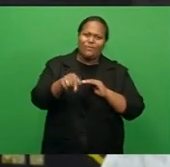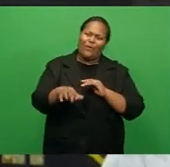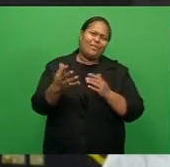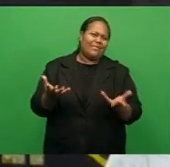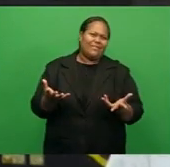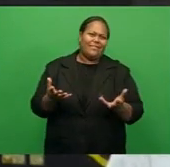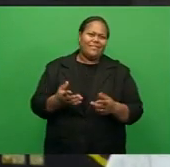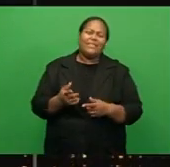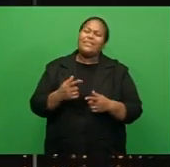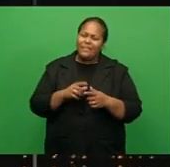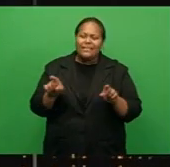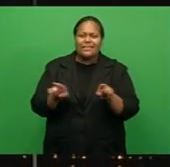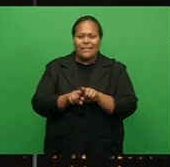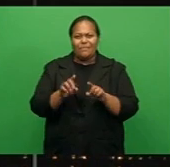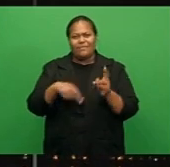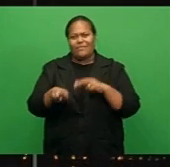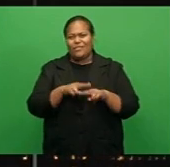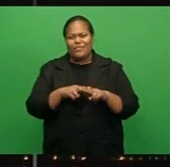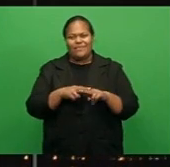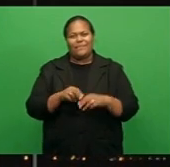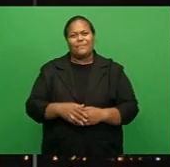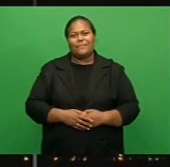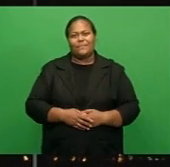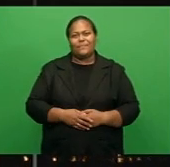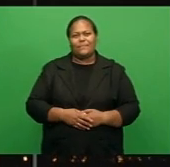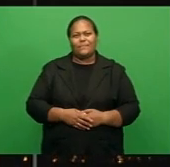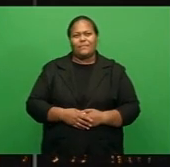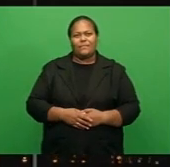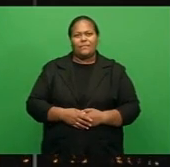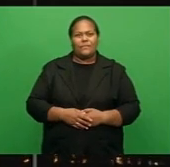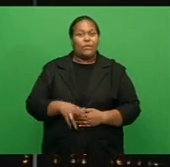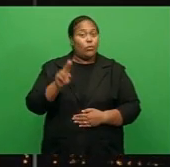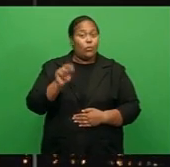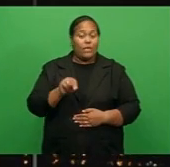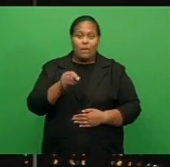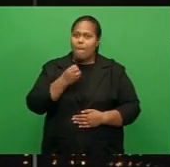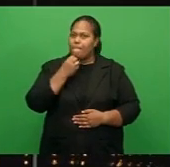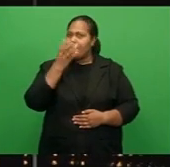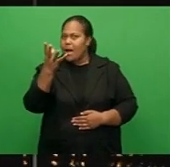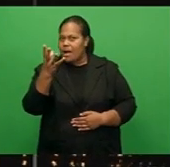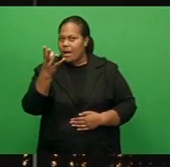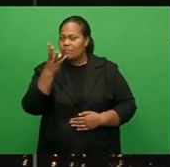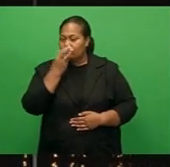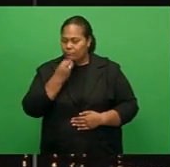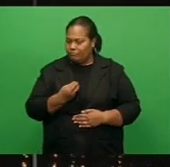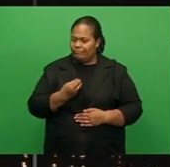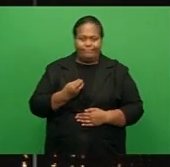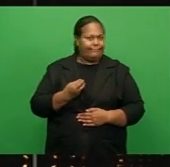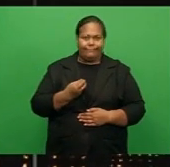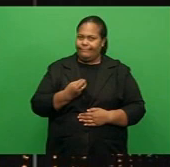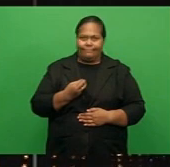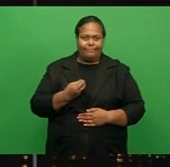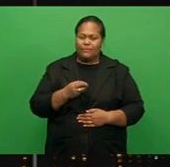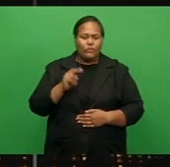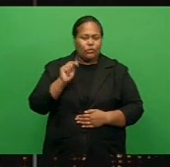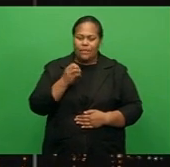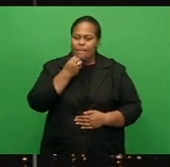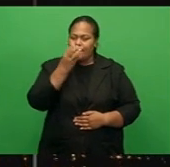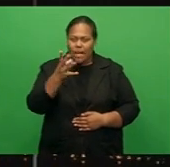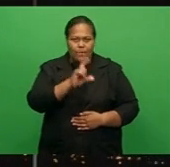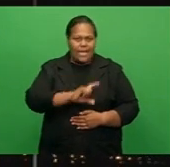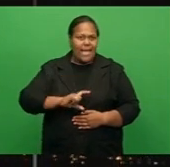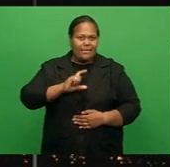by COVID-19, but prior to that, there was a bit of a global turndown in the economies of a lot